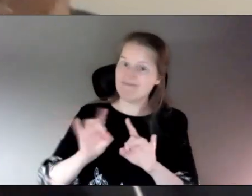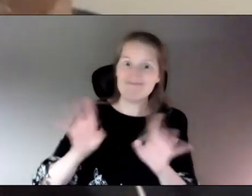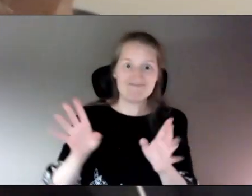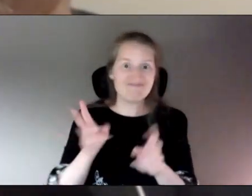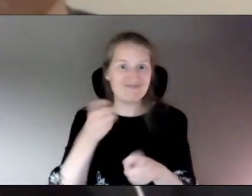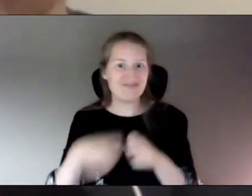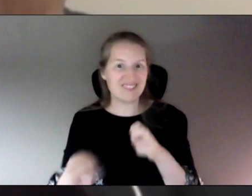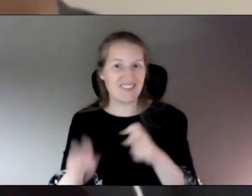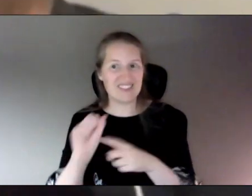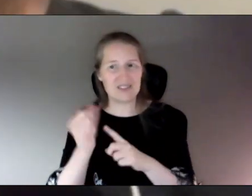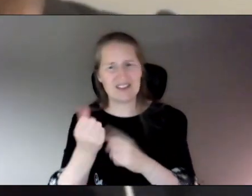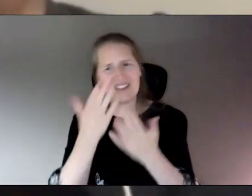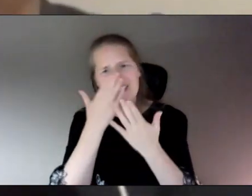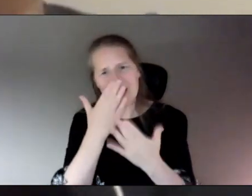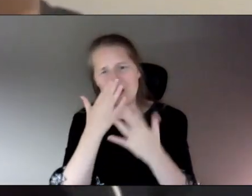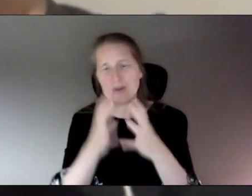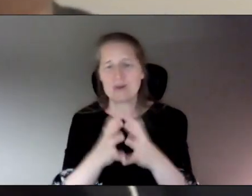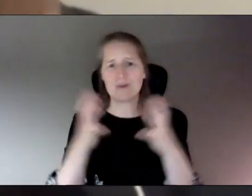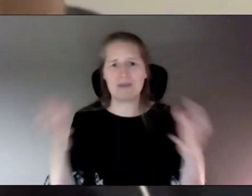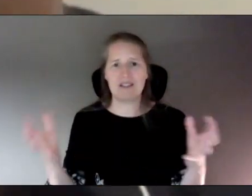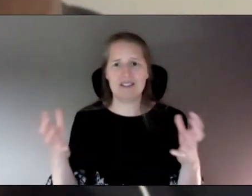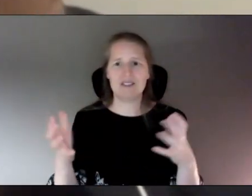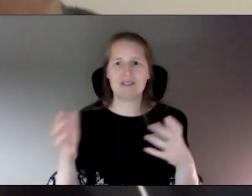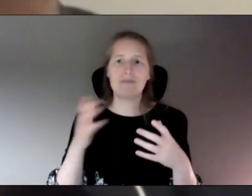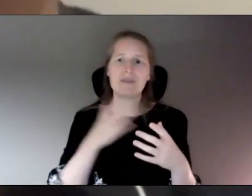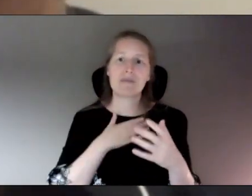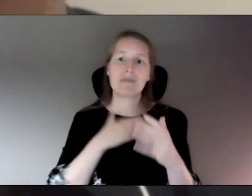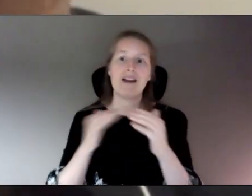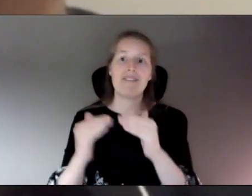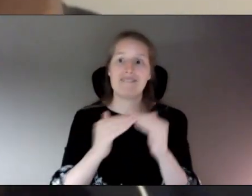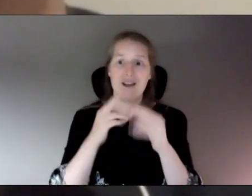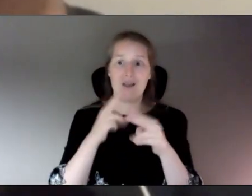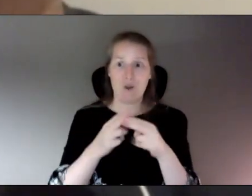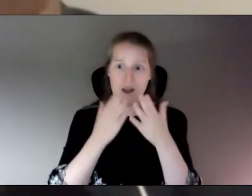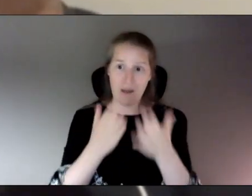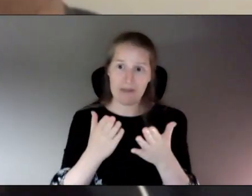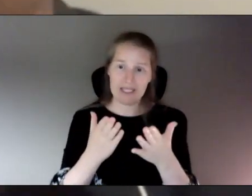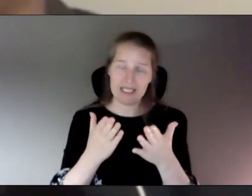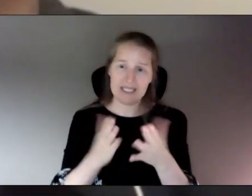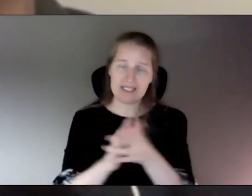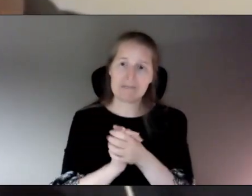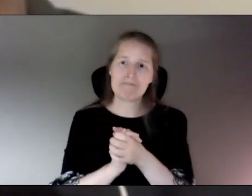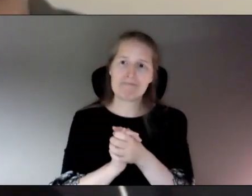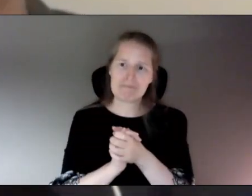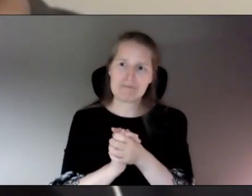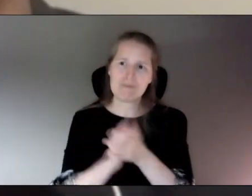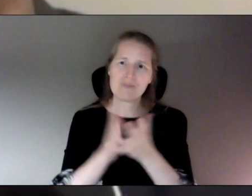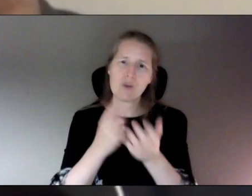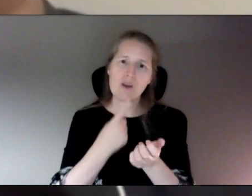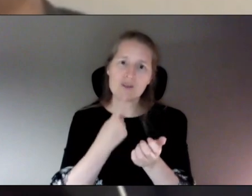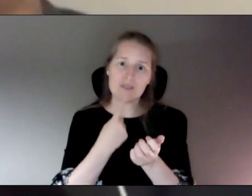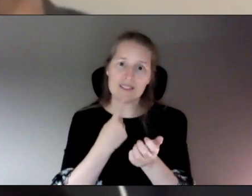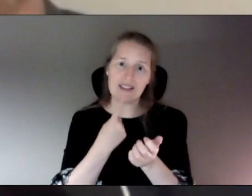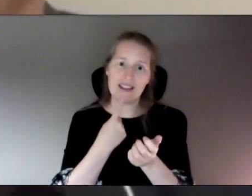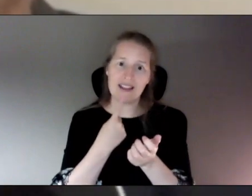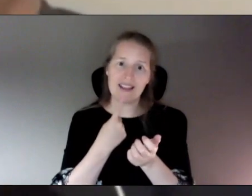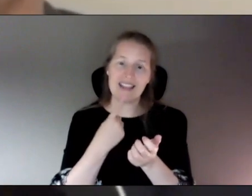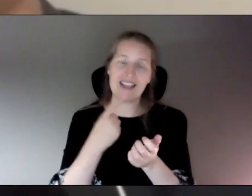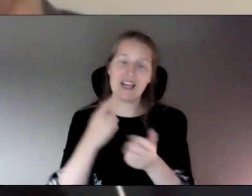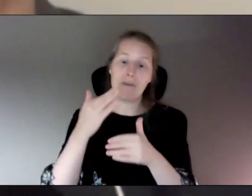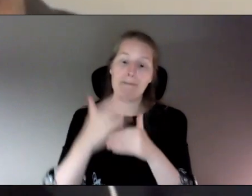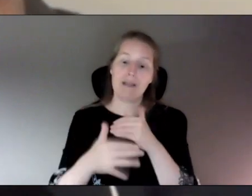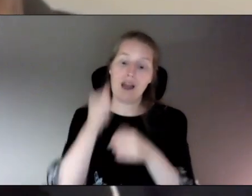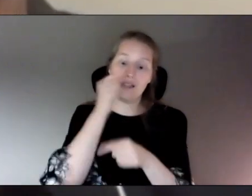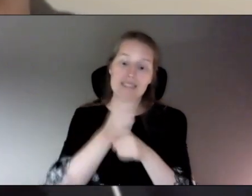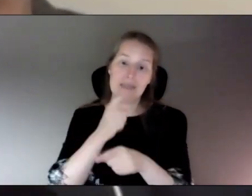much. To my fellow nominees, I want to say that, you know, to be your blood sibling in an art